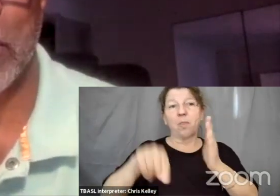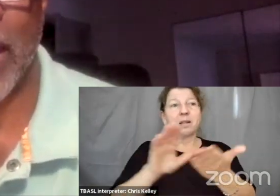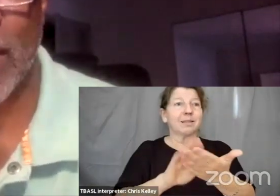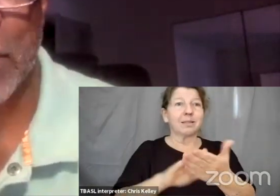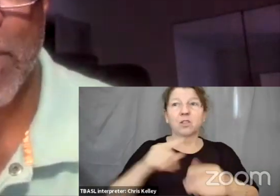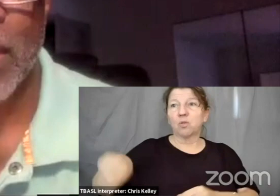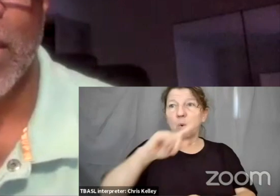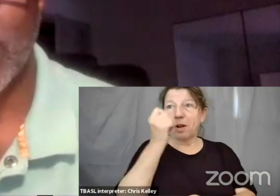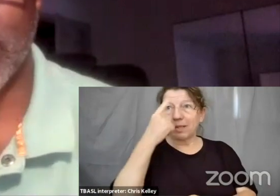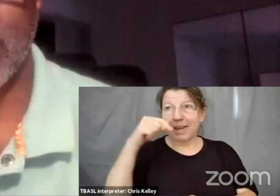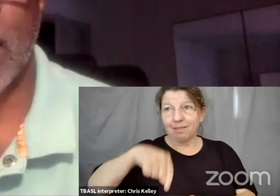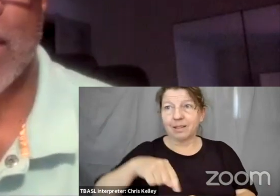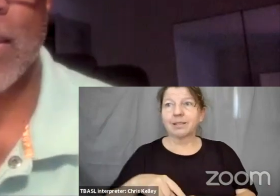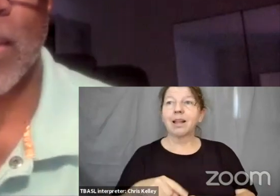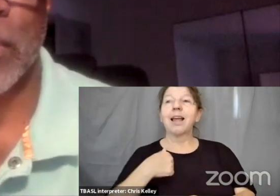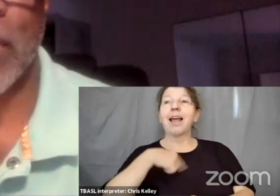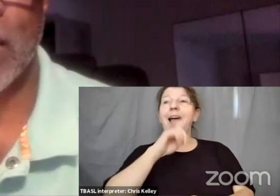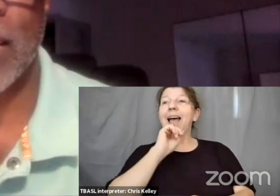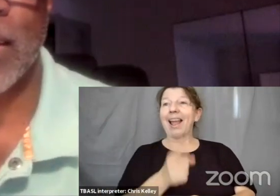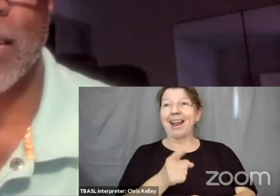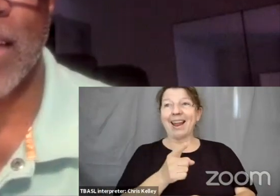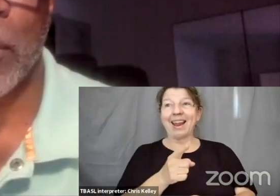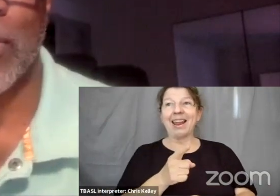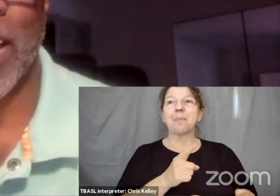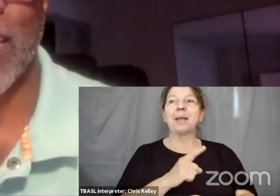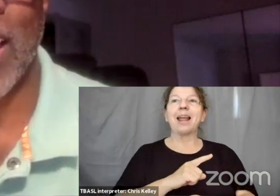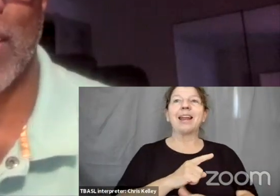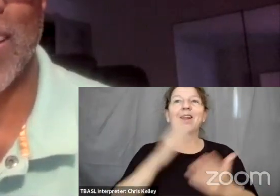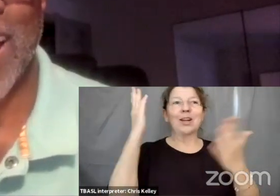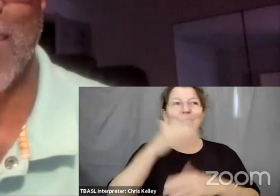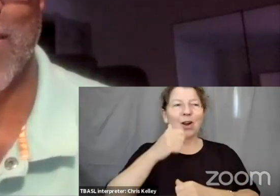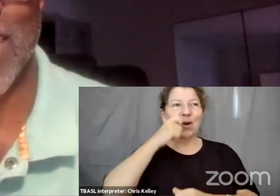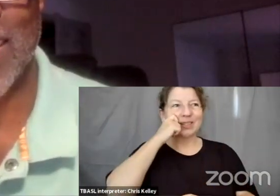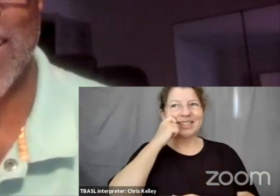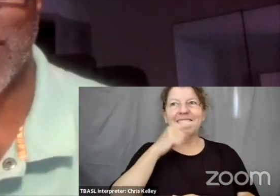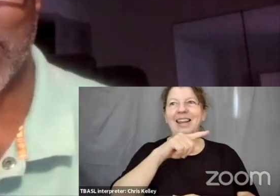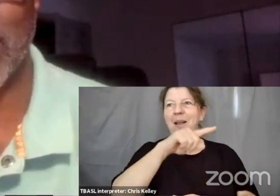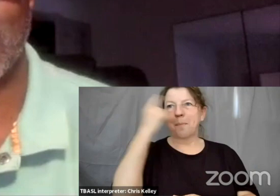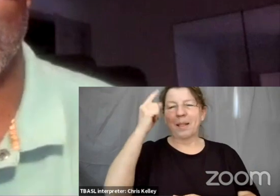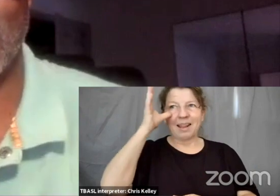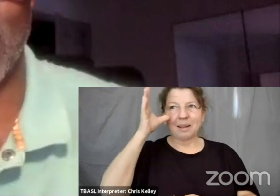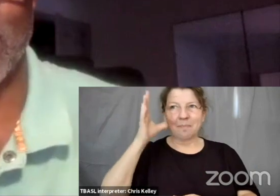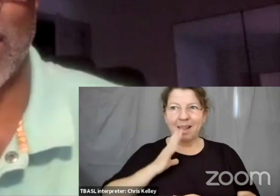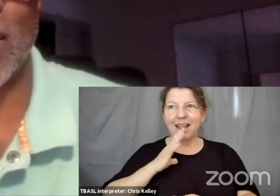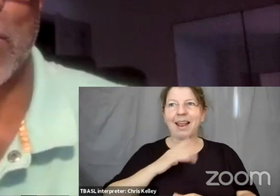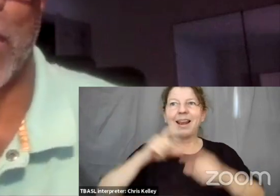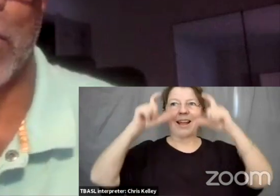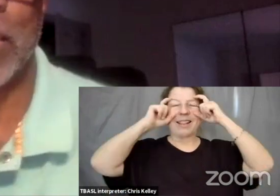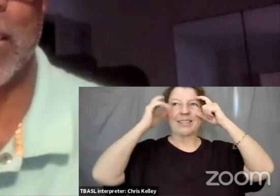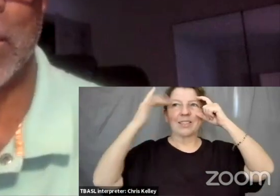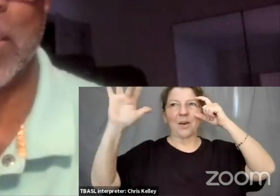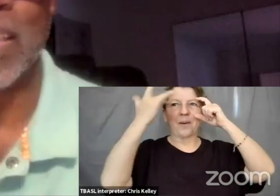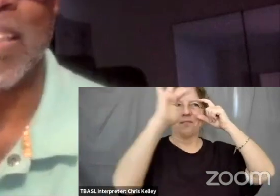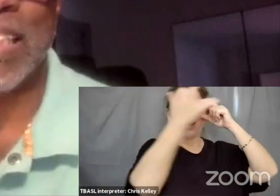Black man wearing glasses that are reflecting things that I would rather have it not reflect. And I'm wearing a shirt that is